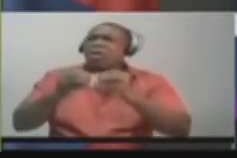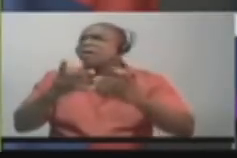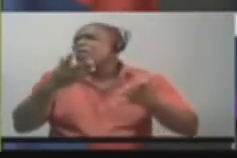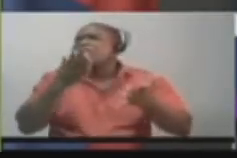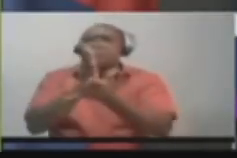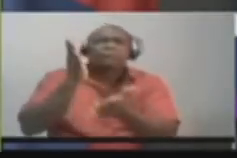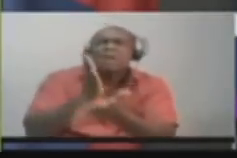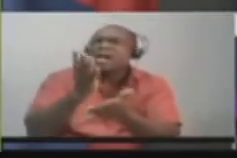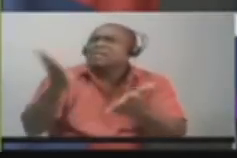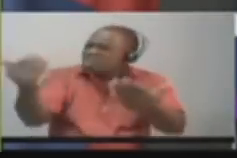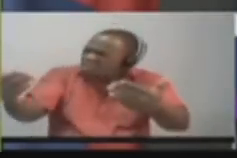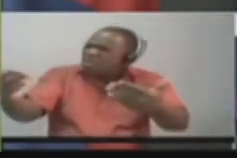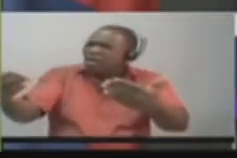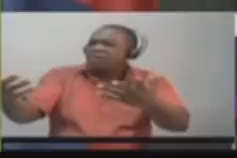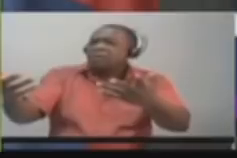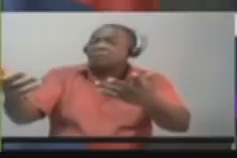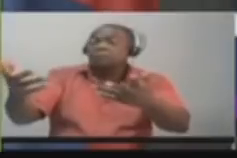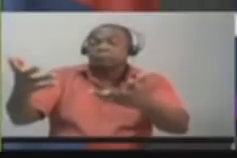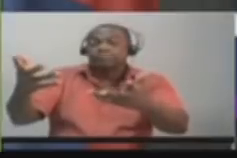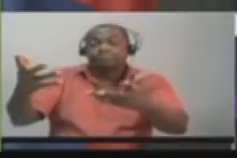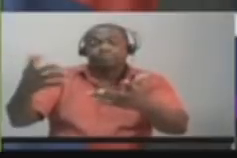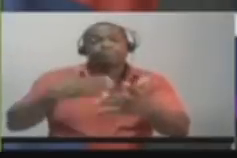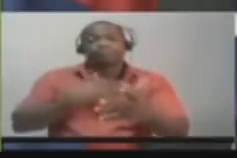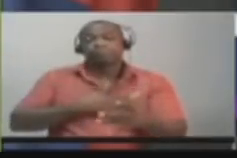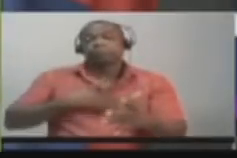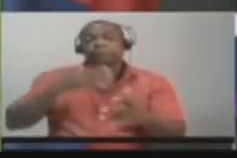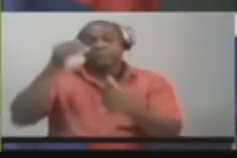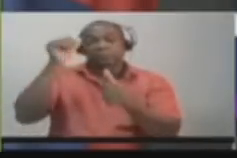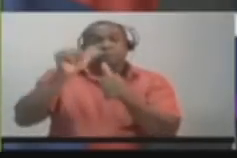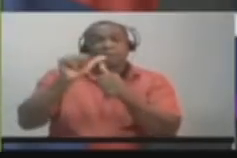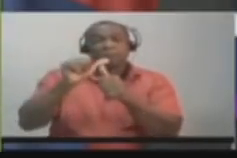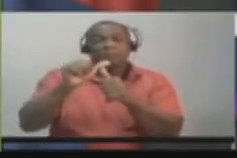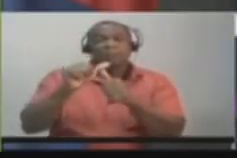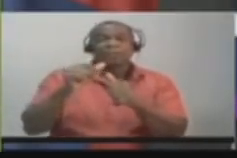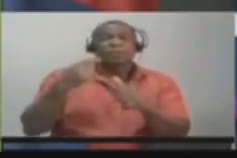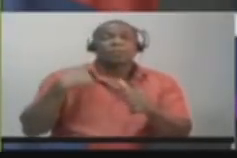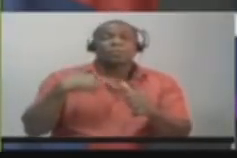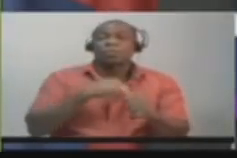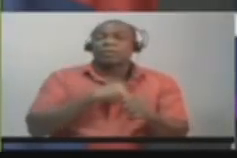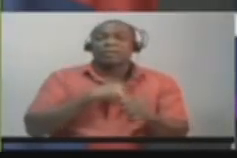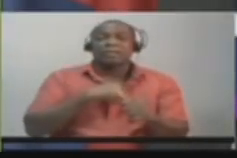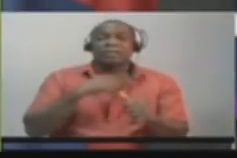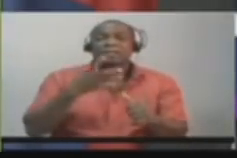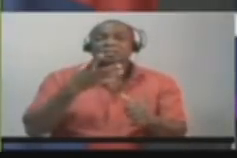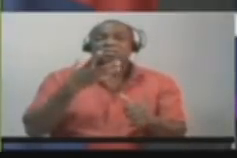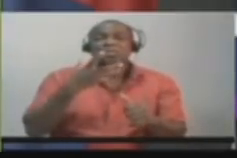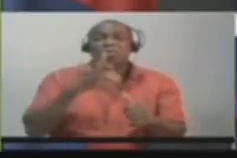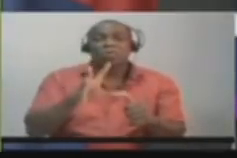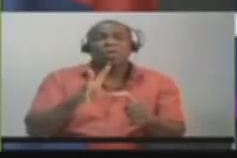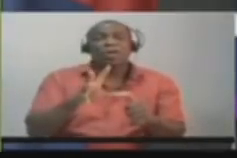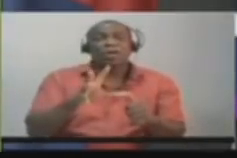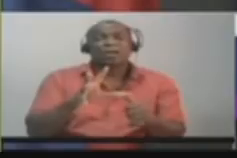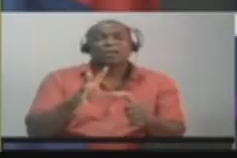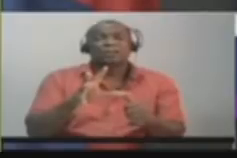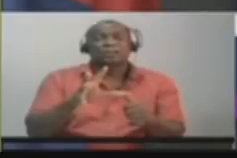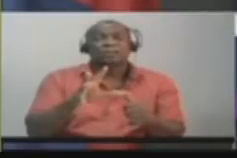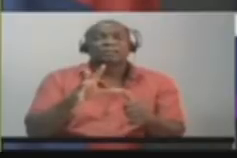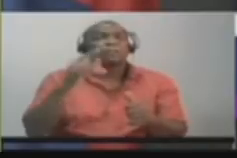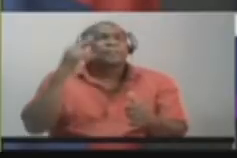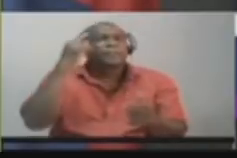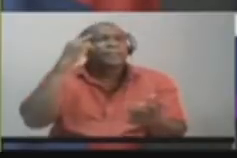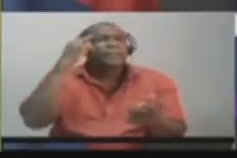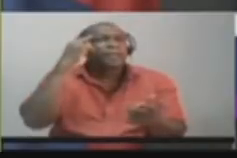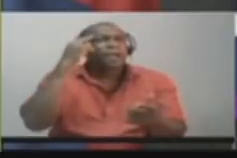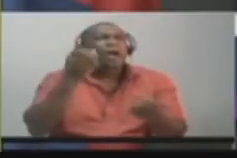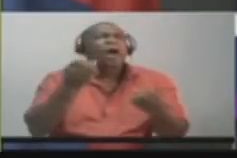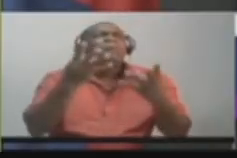rights, remember that we don't want to count our outcome only in the column of deaths